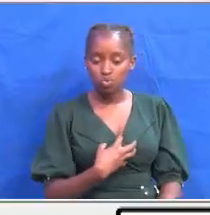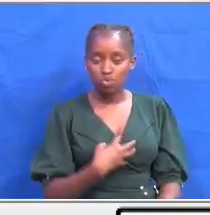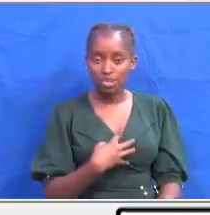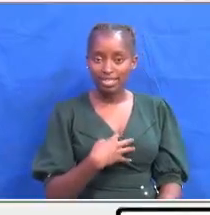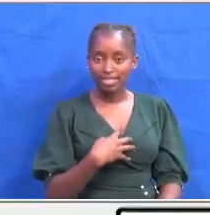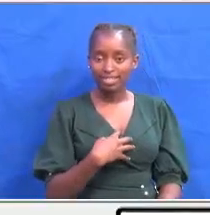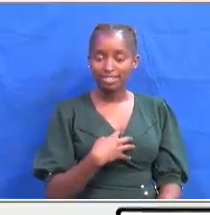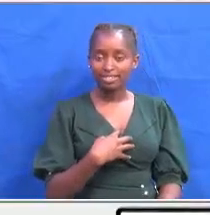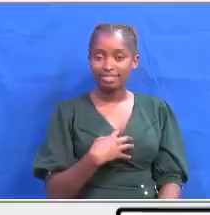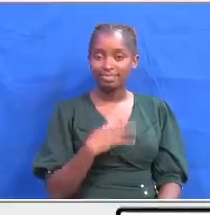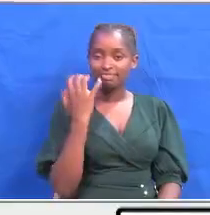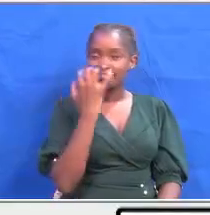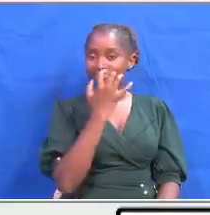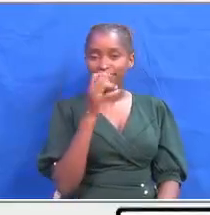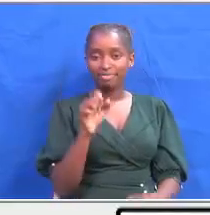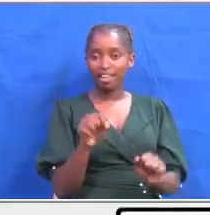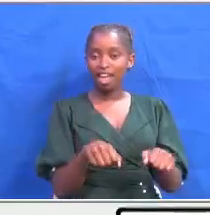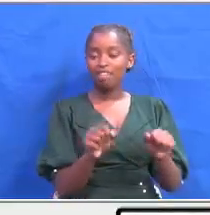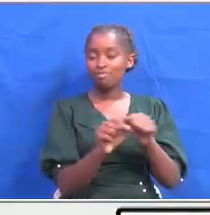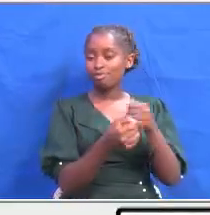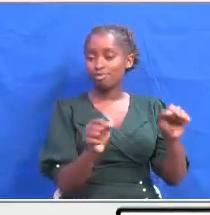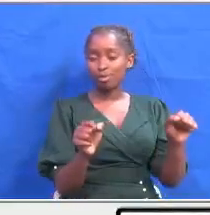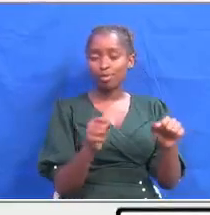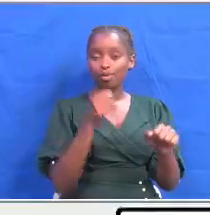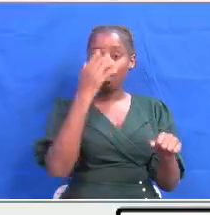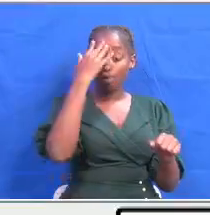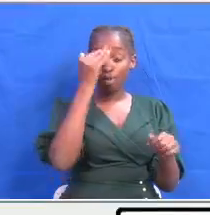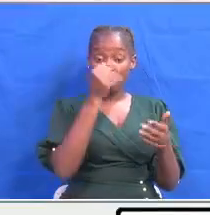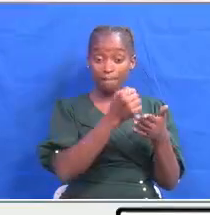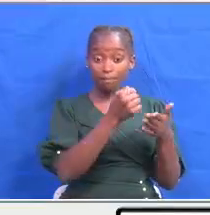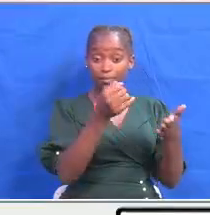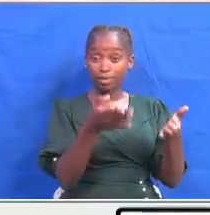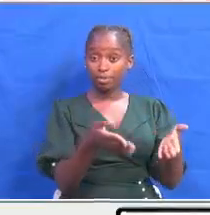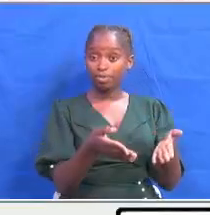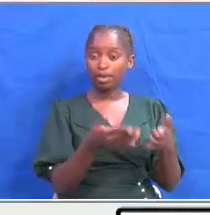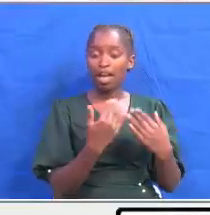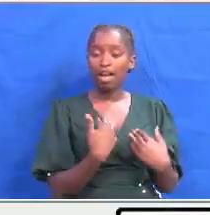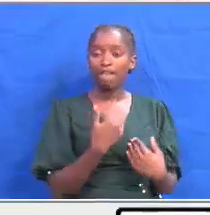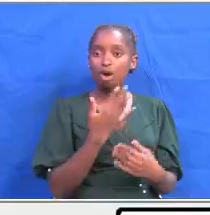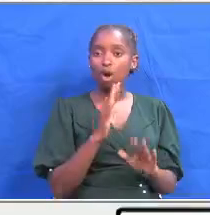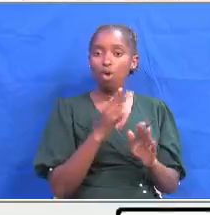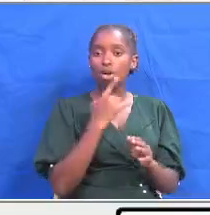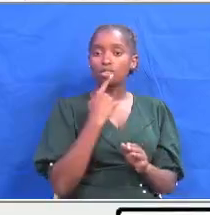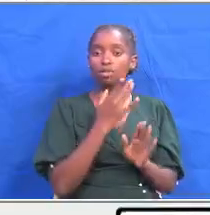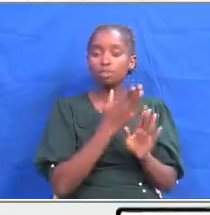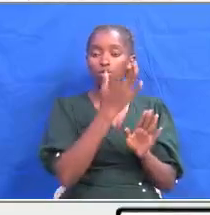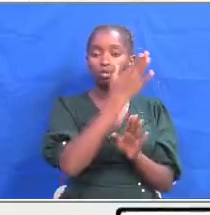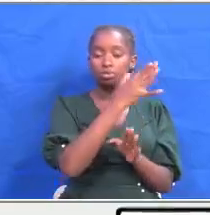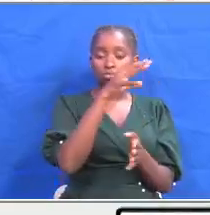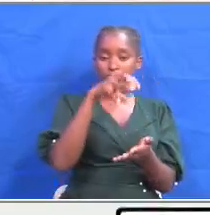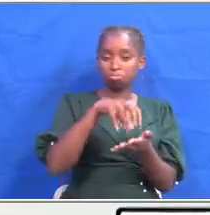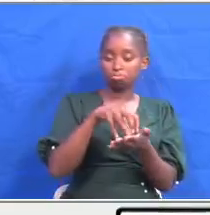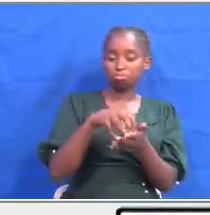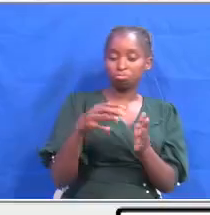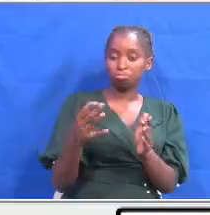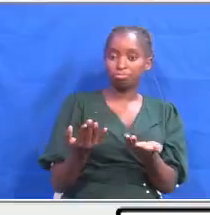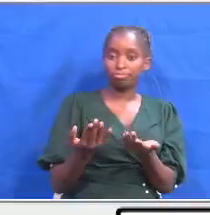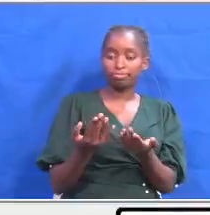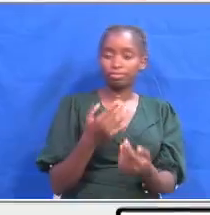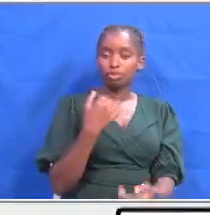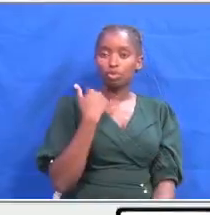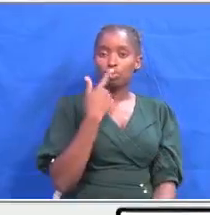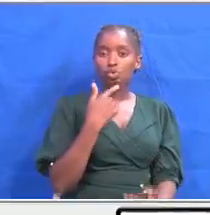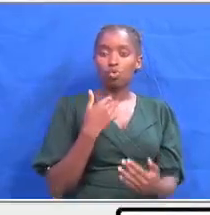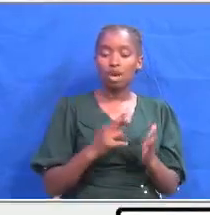not a governor's impeachment, by the way. And as I said, it is a matter of who does